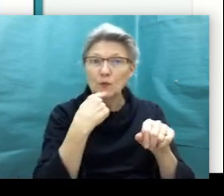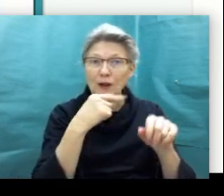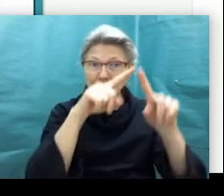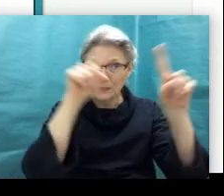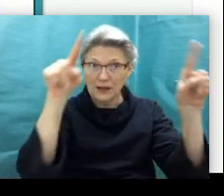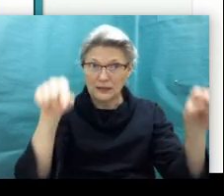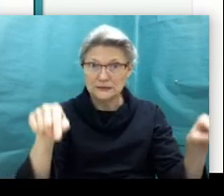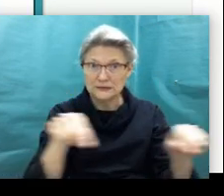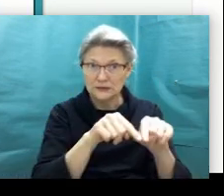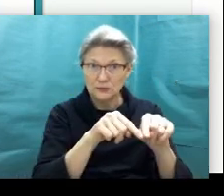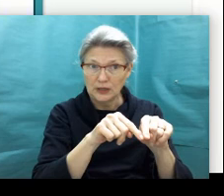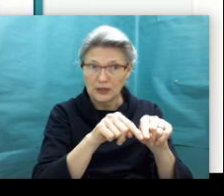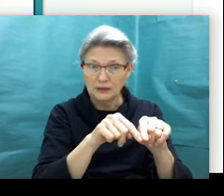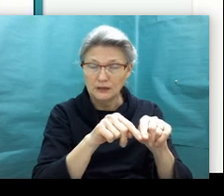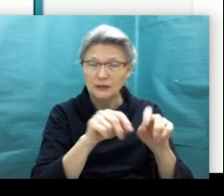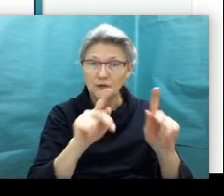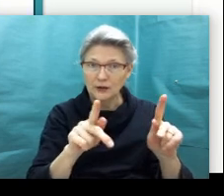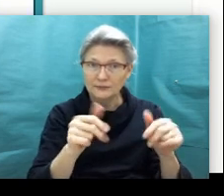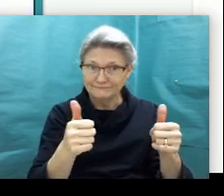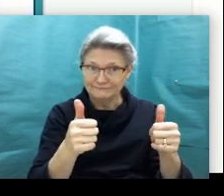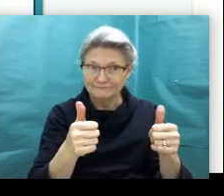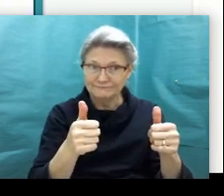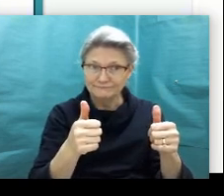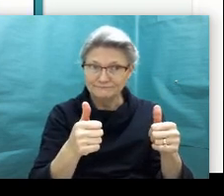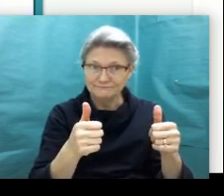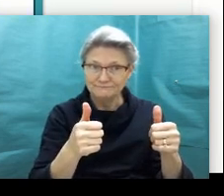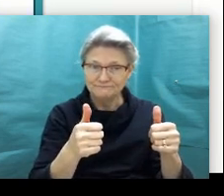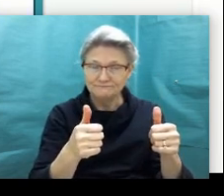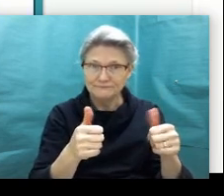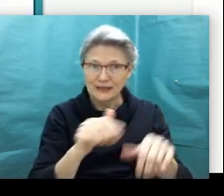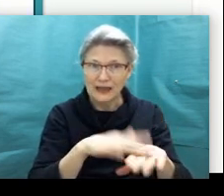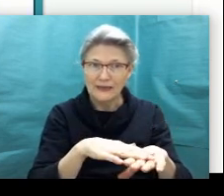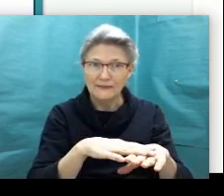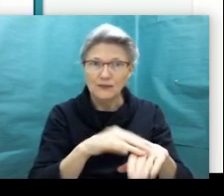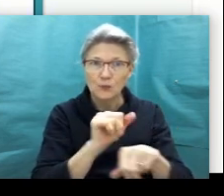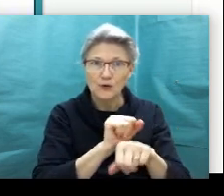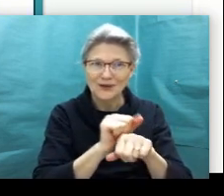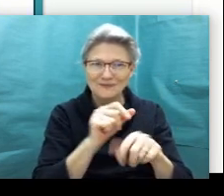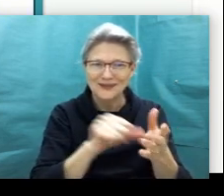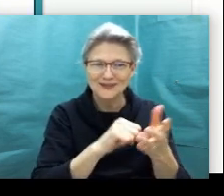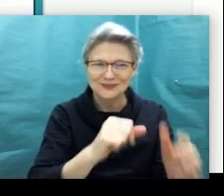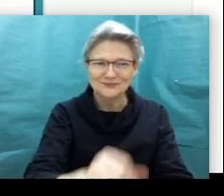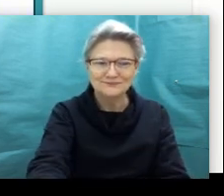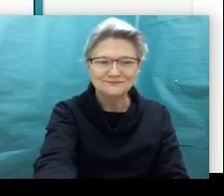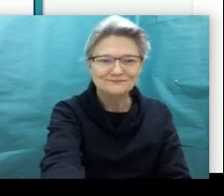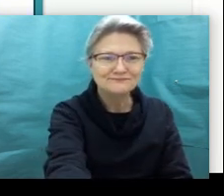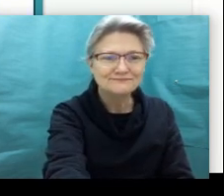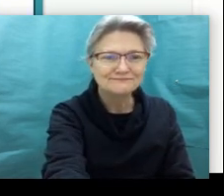circled, highlighted, a box around it, something like that on the work page. All right.